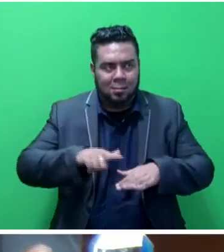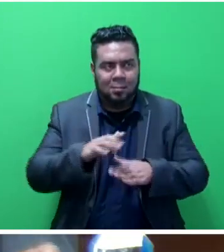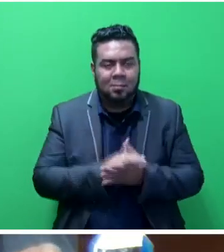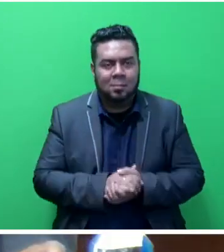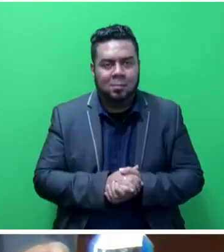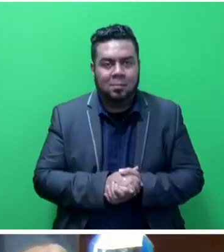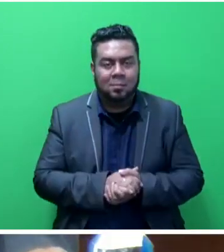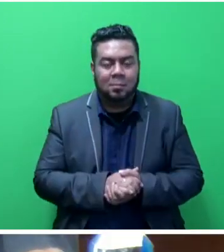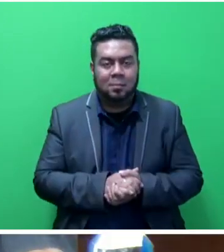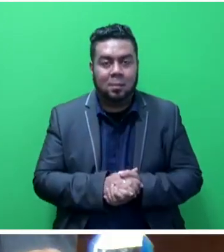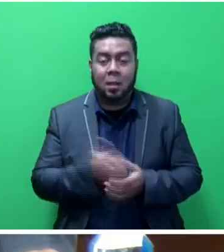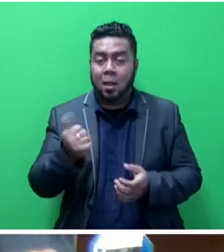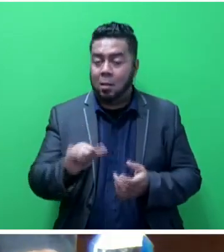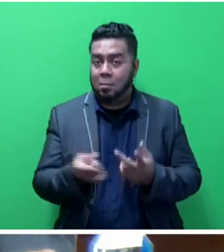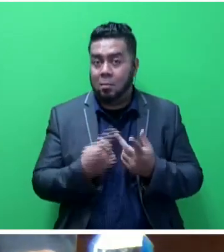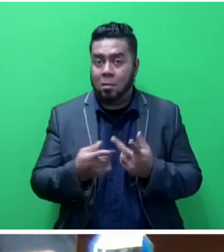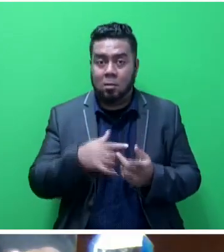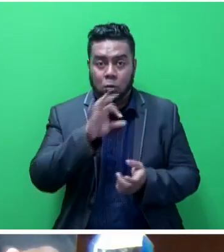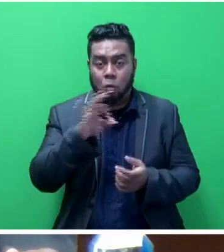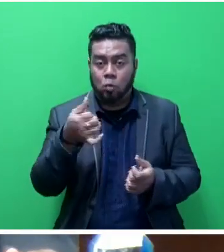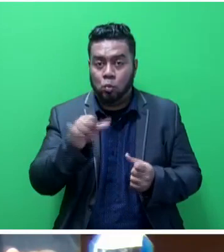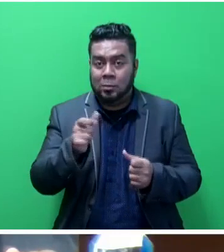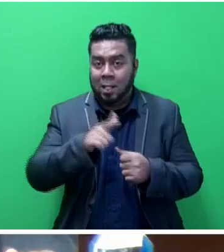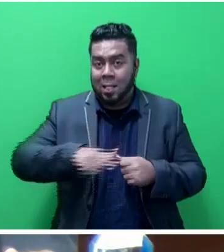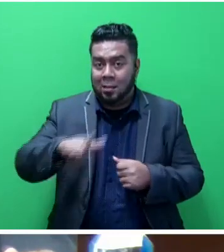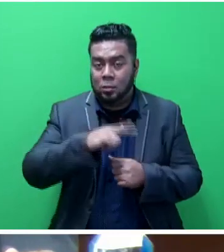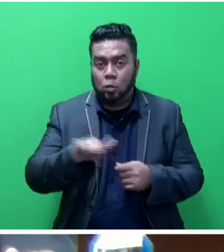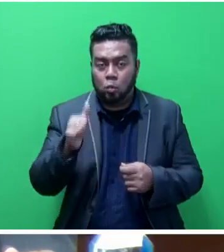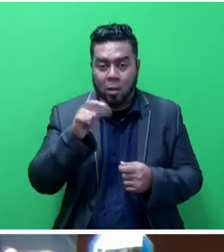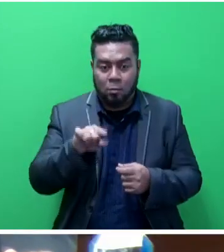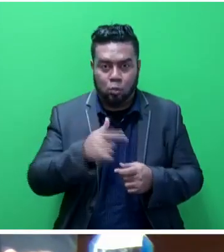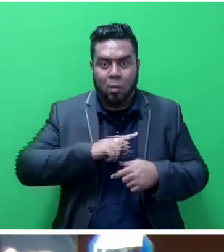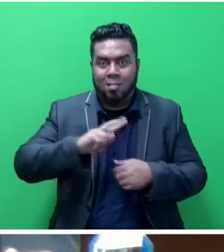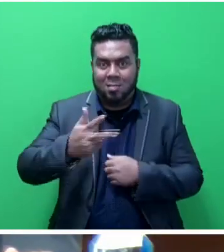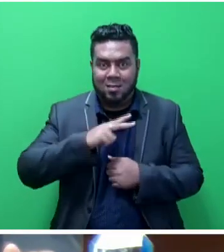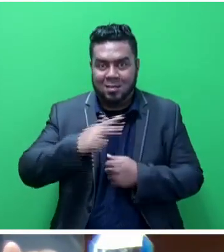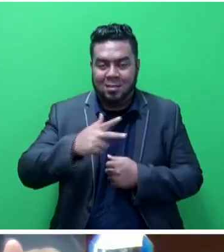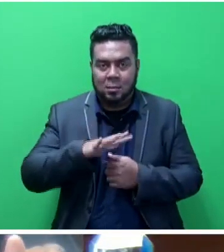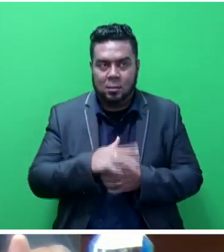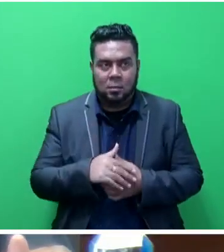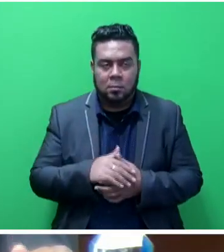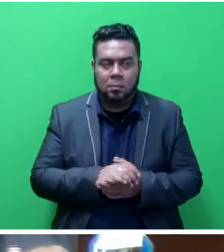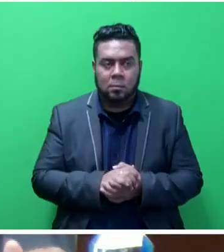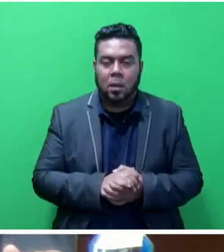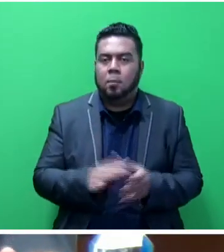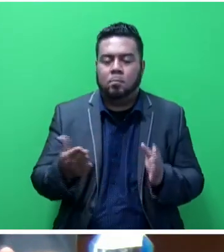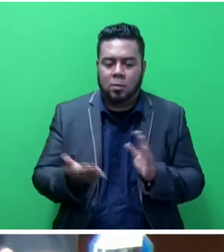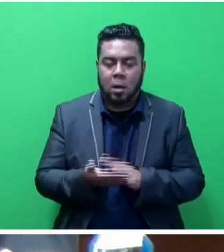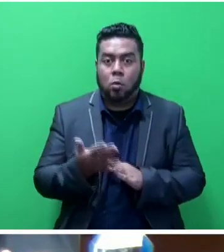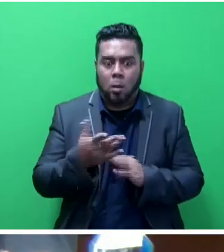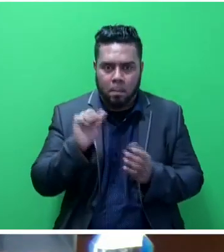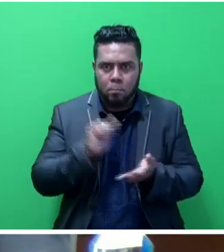basically. And any unutilized land to allow it to be leased and to be put under productive